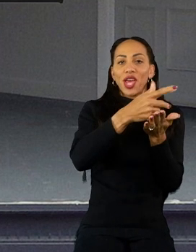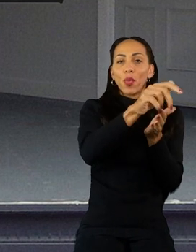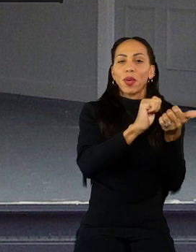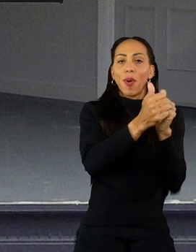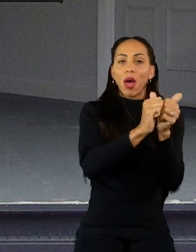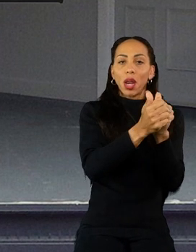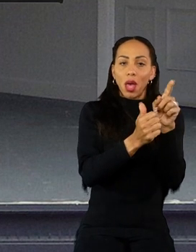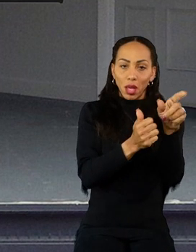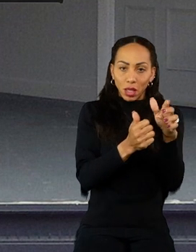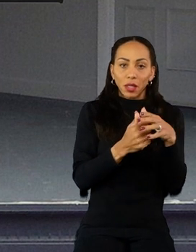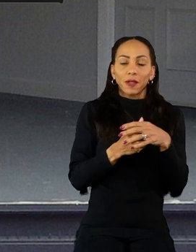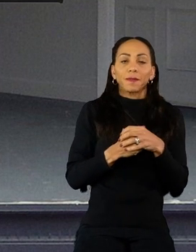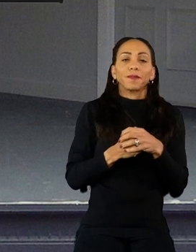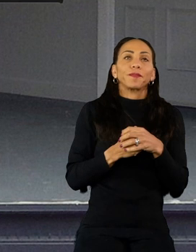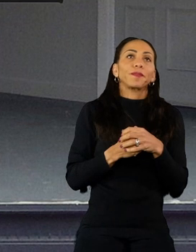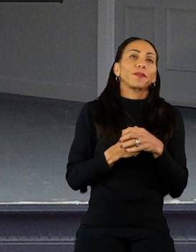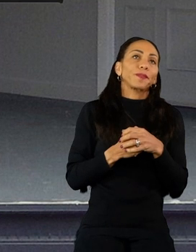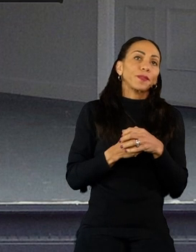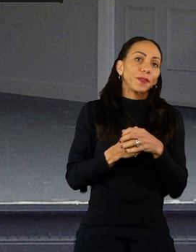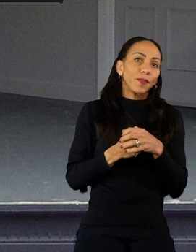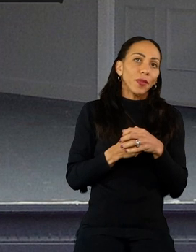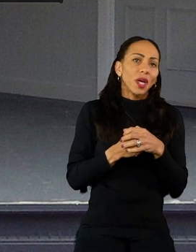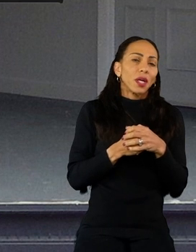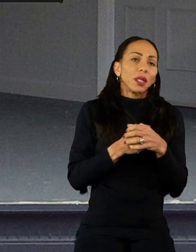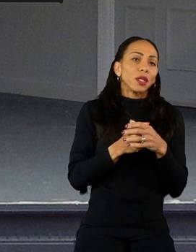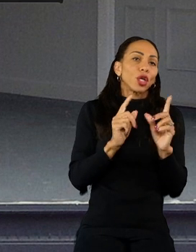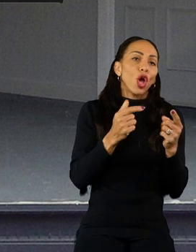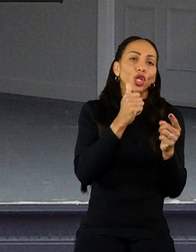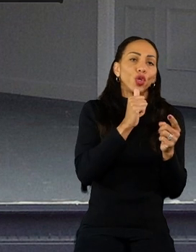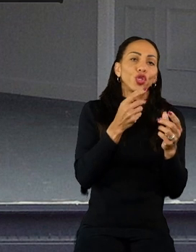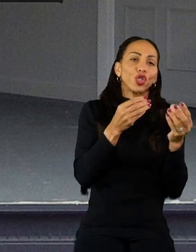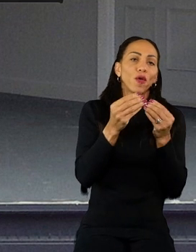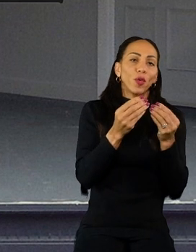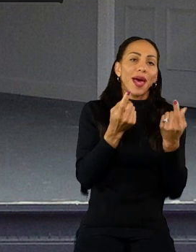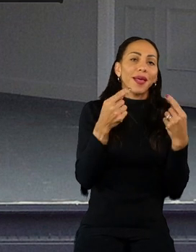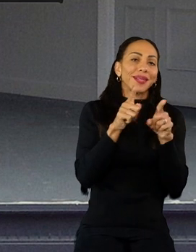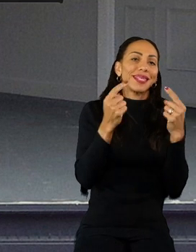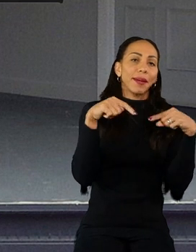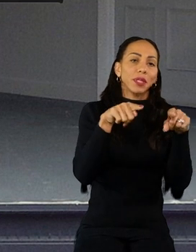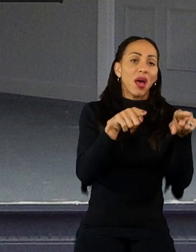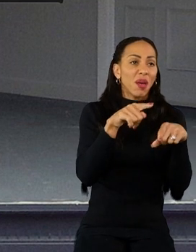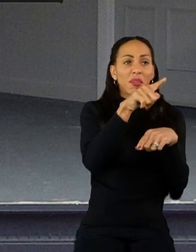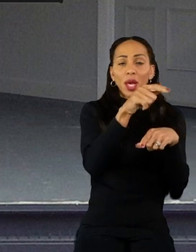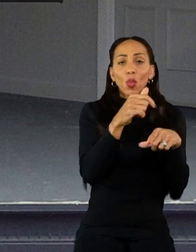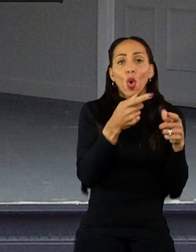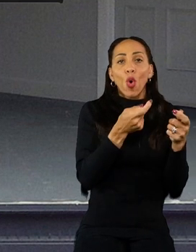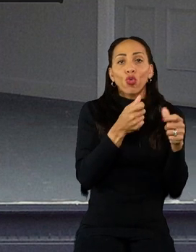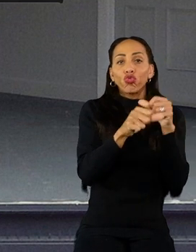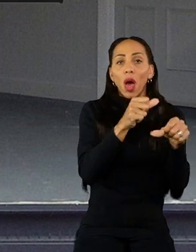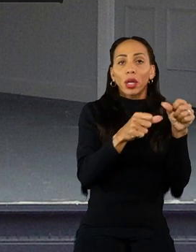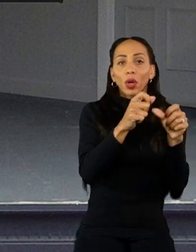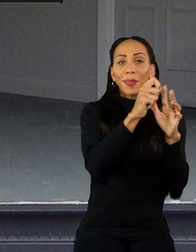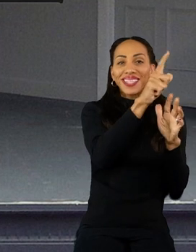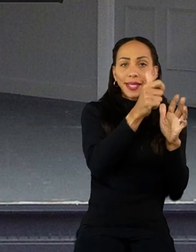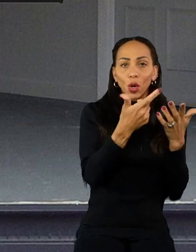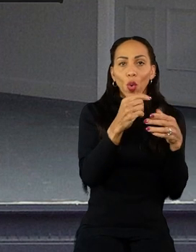with another partner. As long as you're not using the software at the same time, you're all right. But they do need to have, they do need to run it